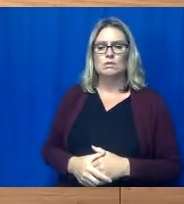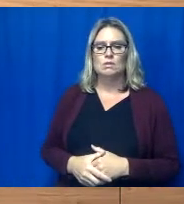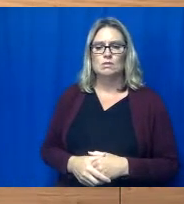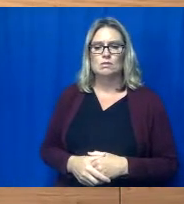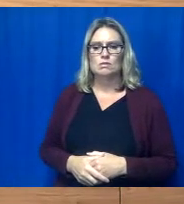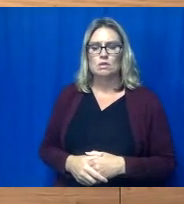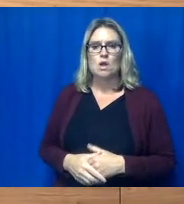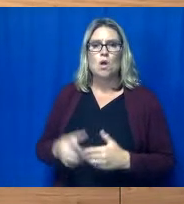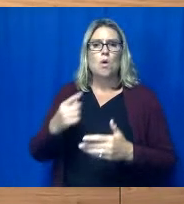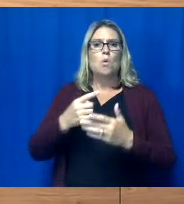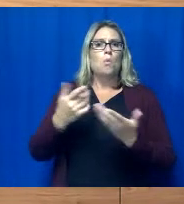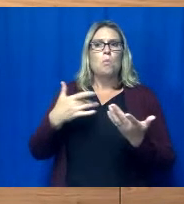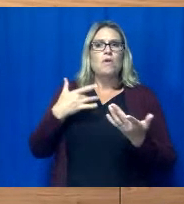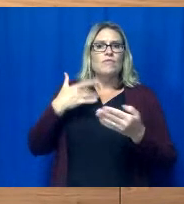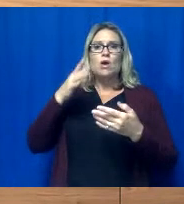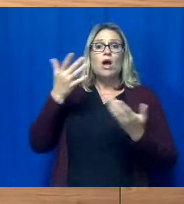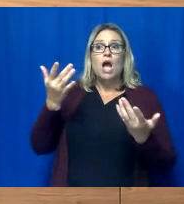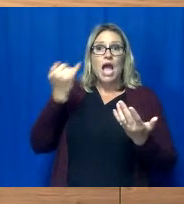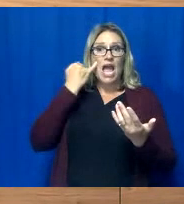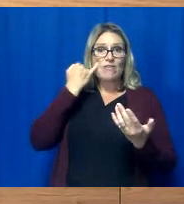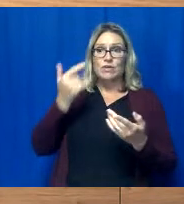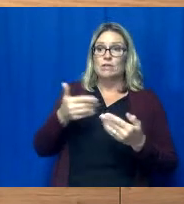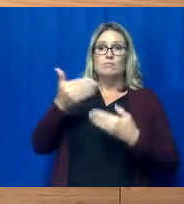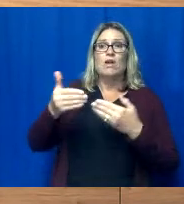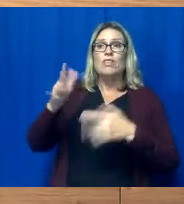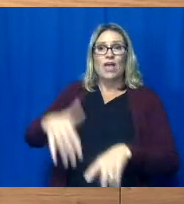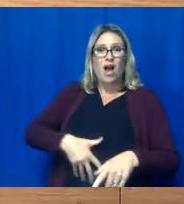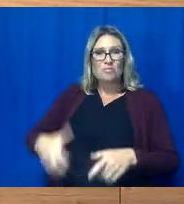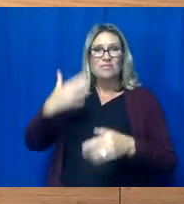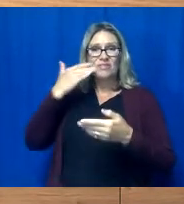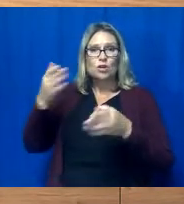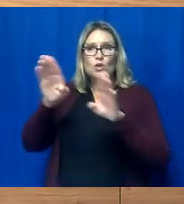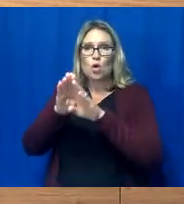projected to have to close next if we continue to see this uptick?